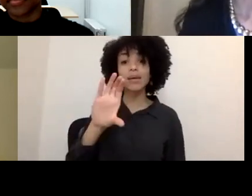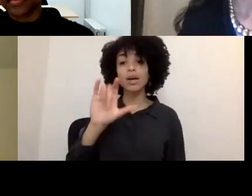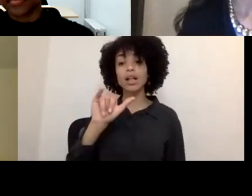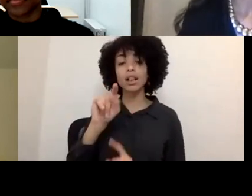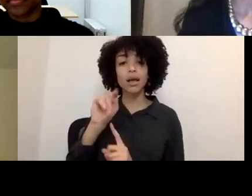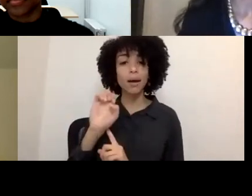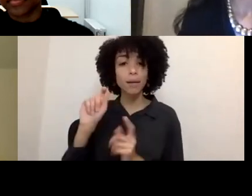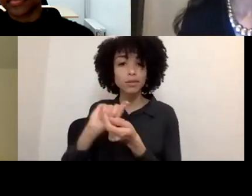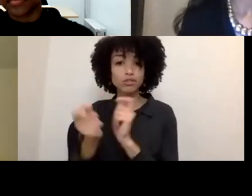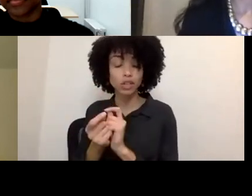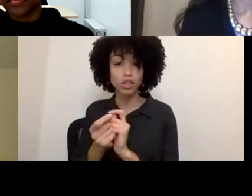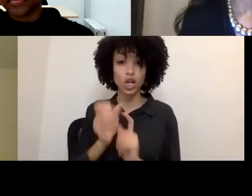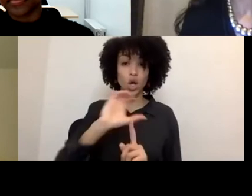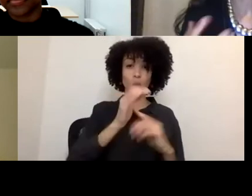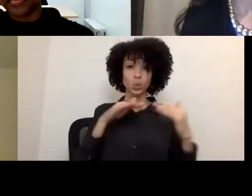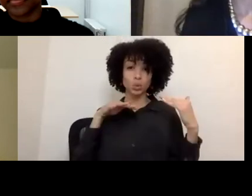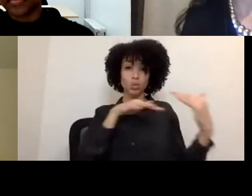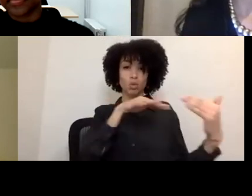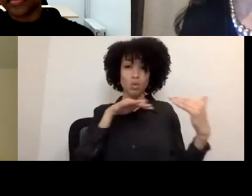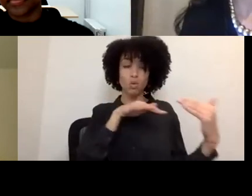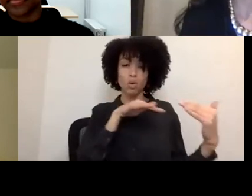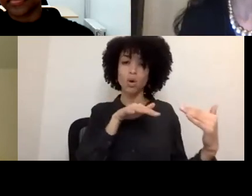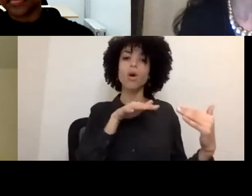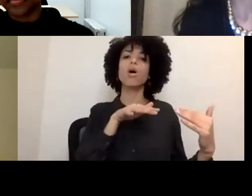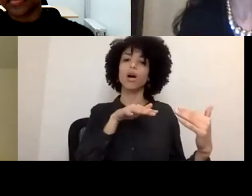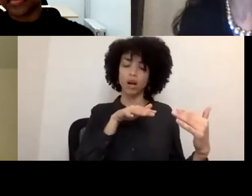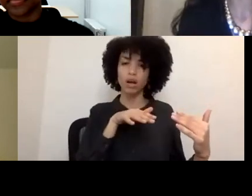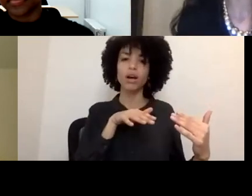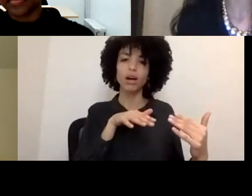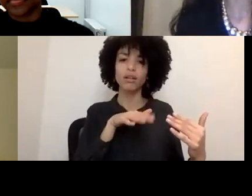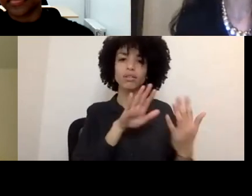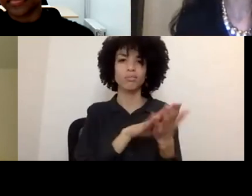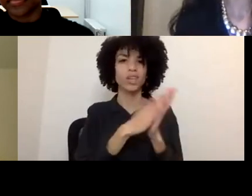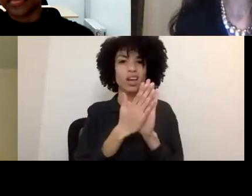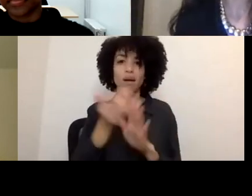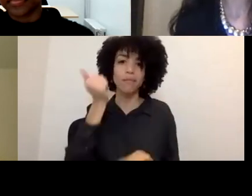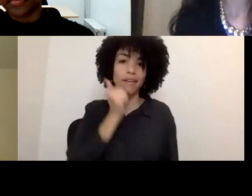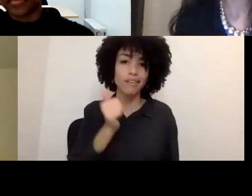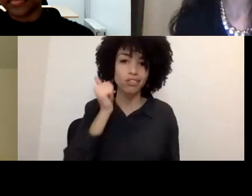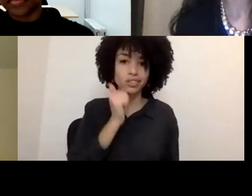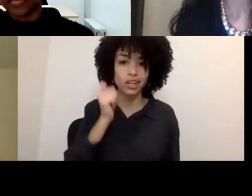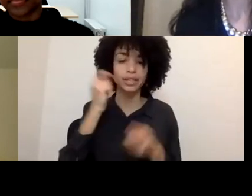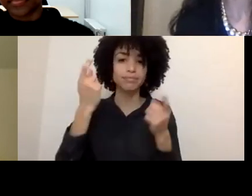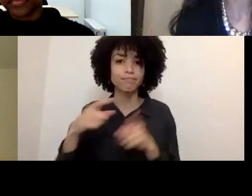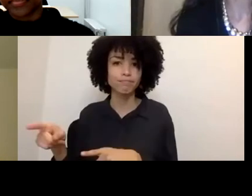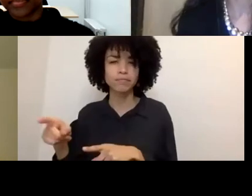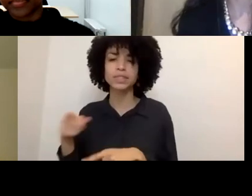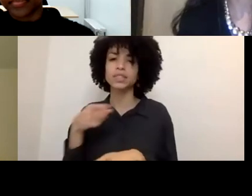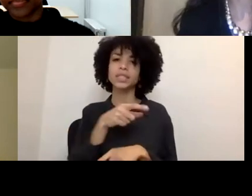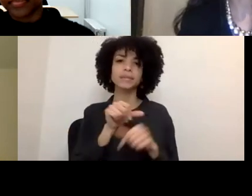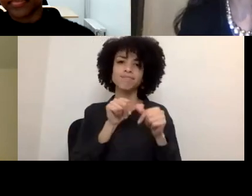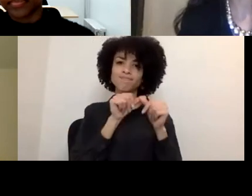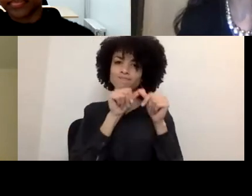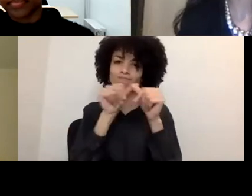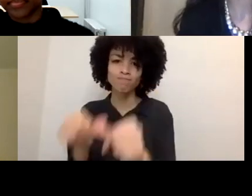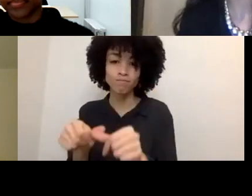wars seem to have become an enduring feature of our daily lives, the permanent fog of a country that repeats